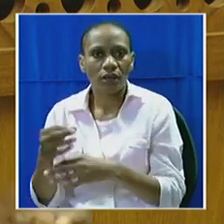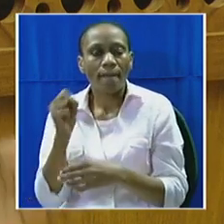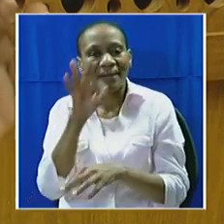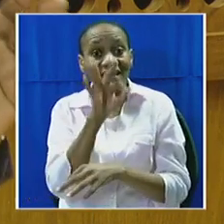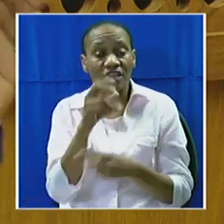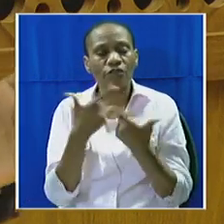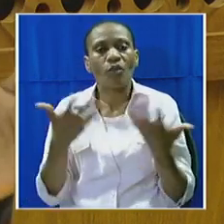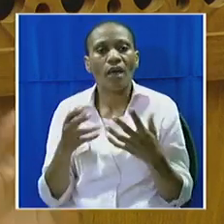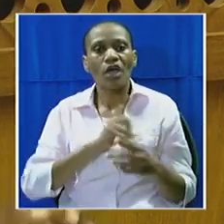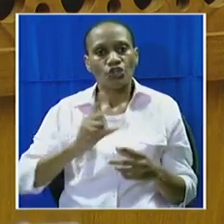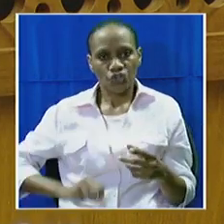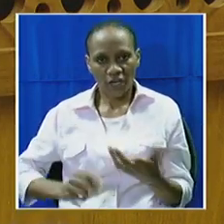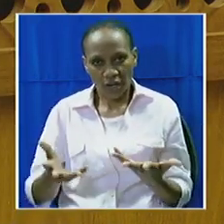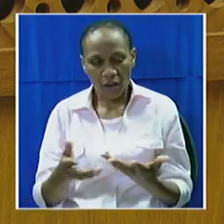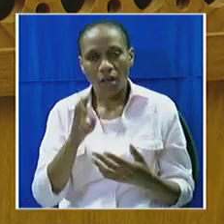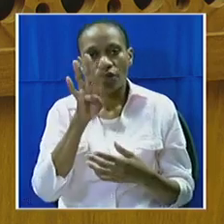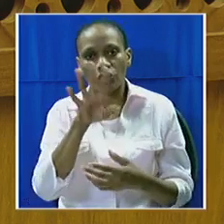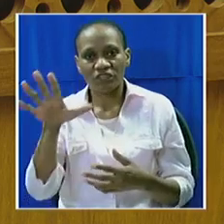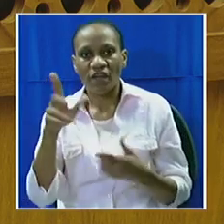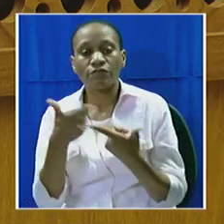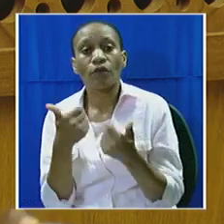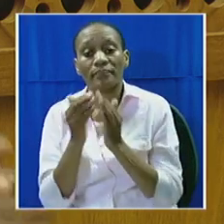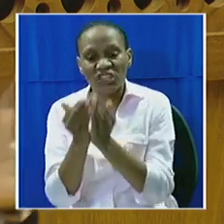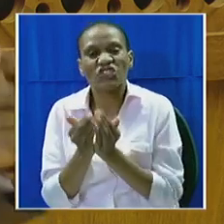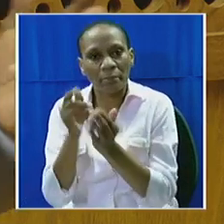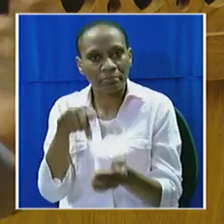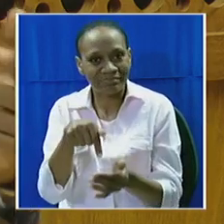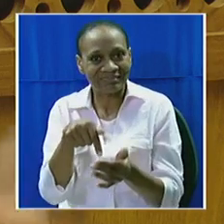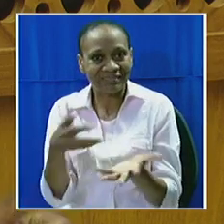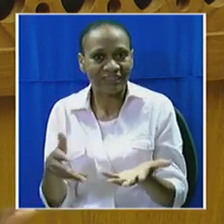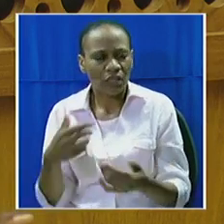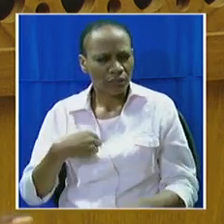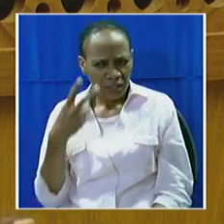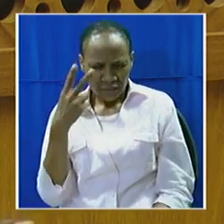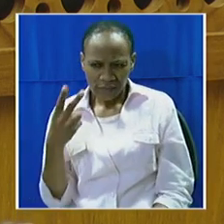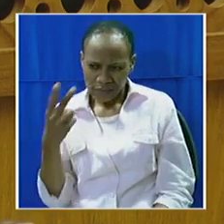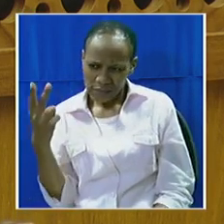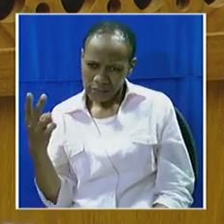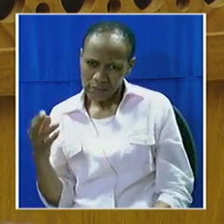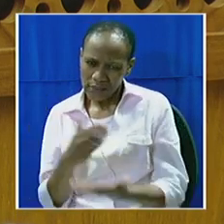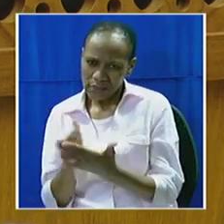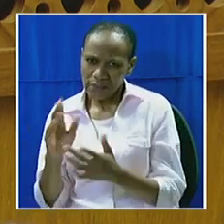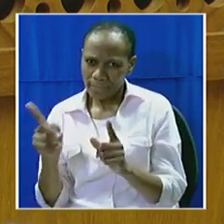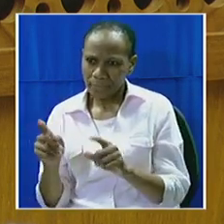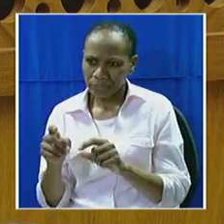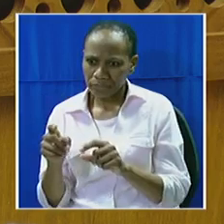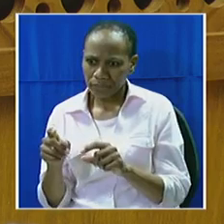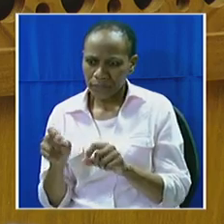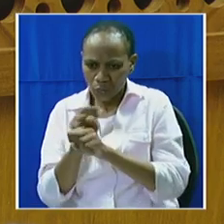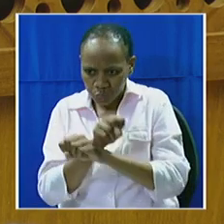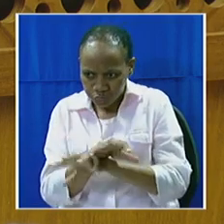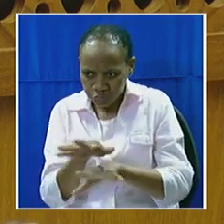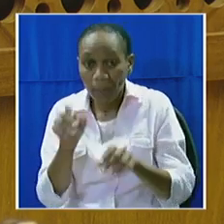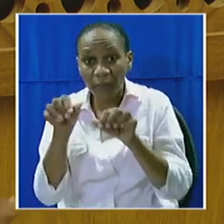China. 45 came from the Diamond Princess ship. We've also seen some of those going into different parts of the